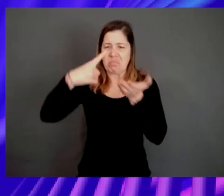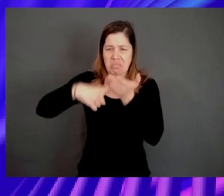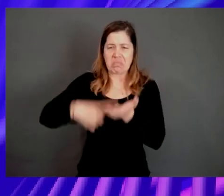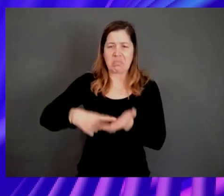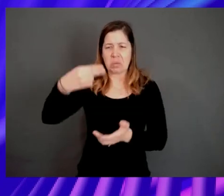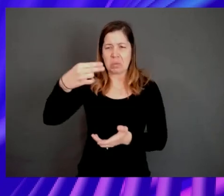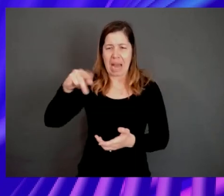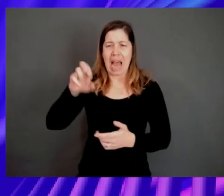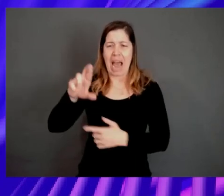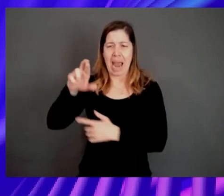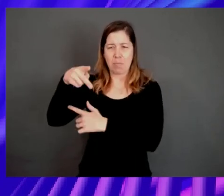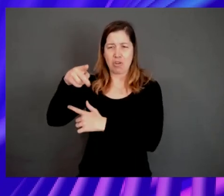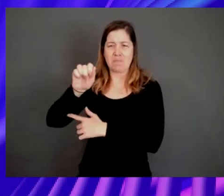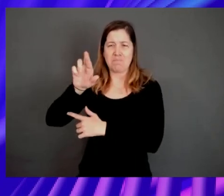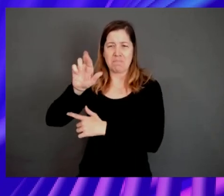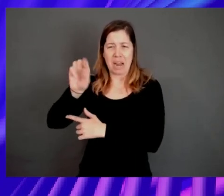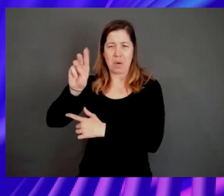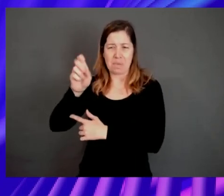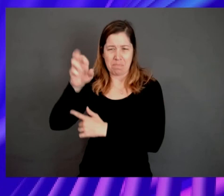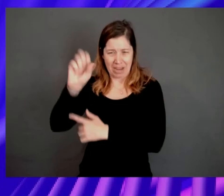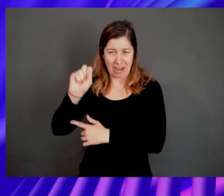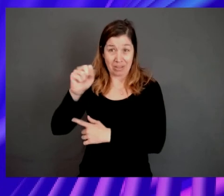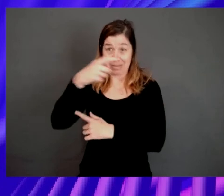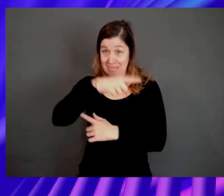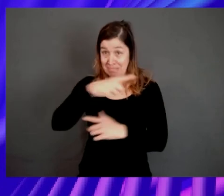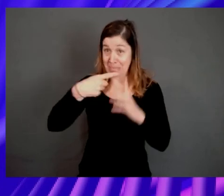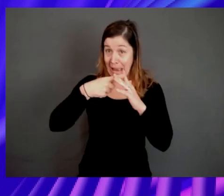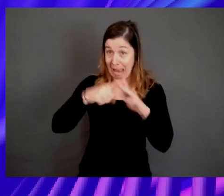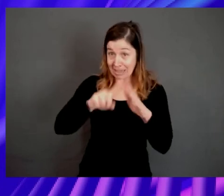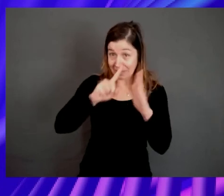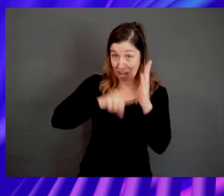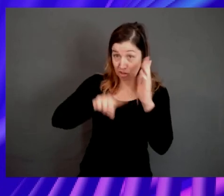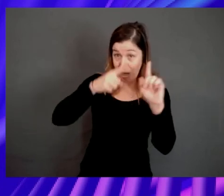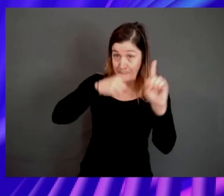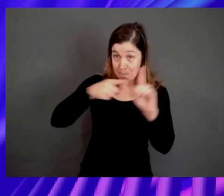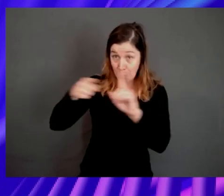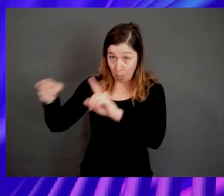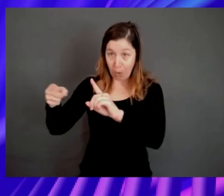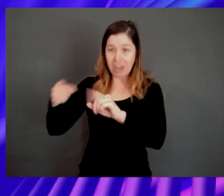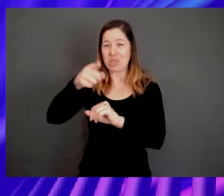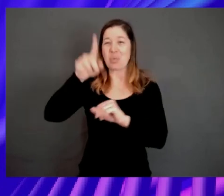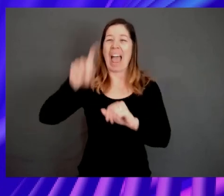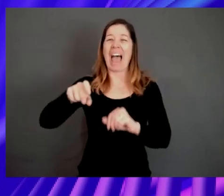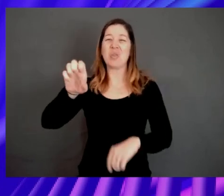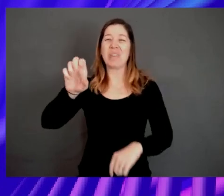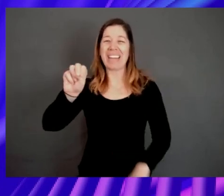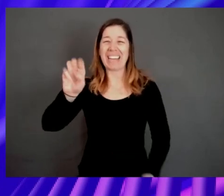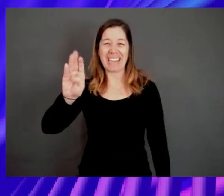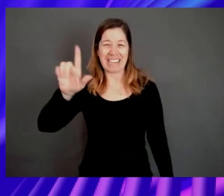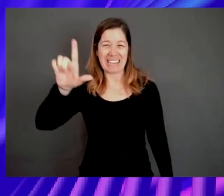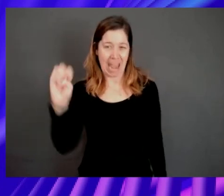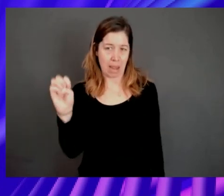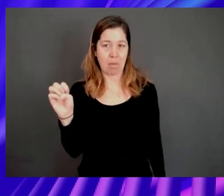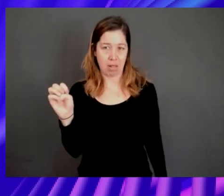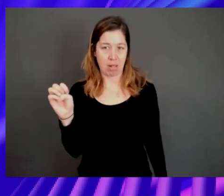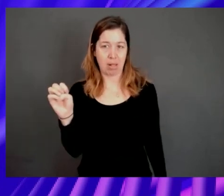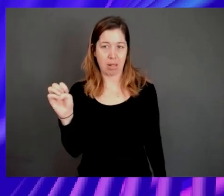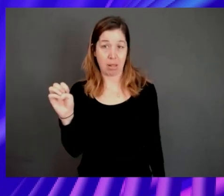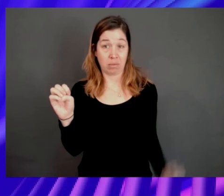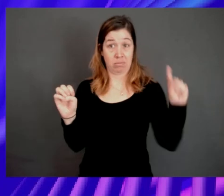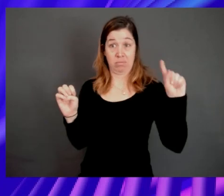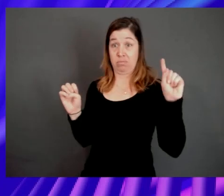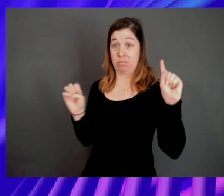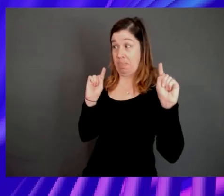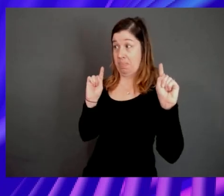So these activation checkpoints and everything that I've explained, you actually have to enable those. Okay. So these are the parameters for the